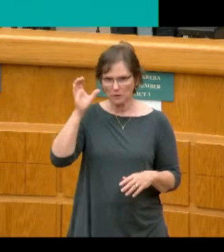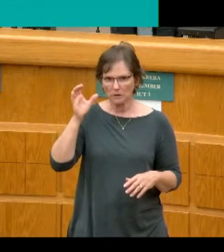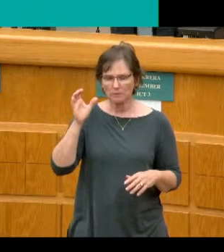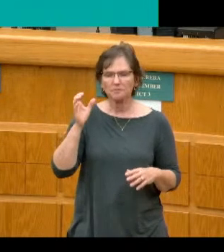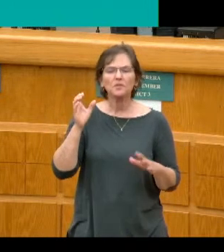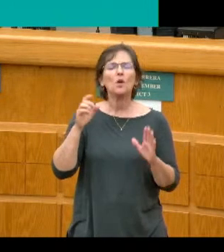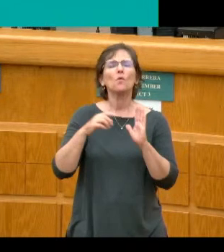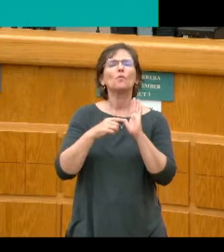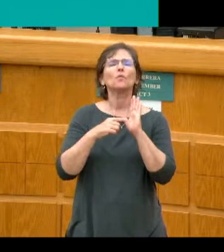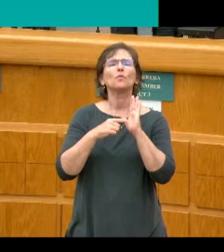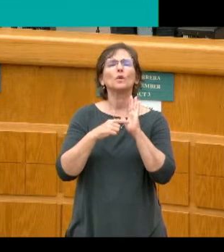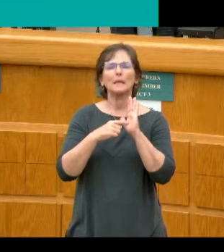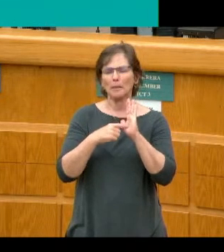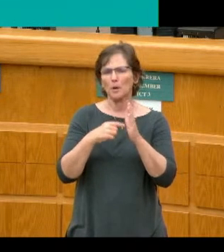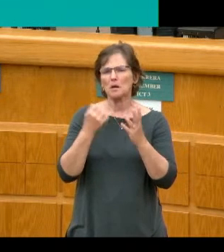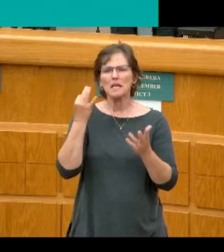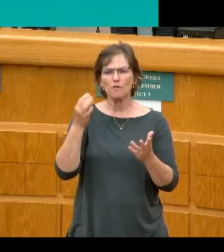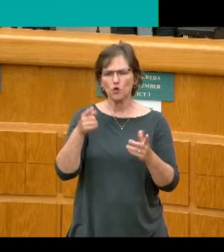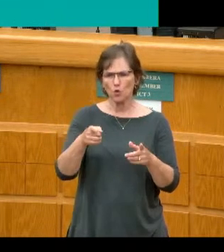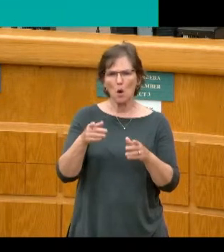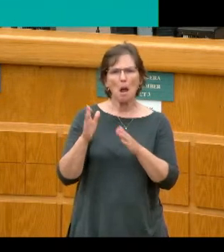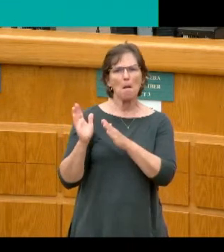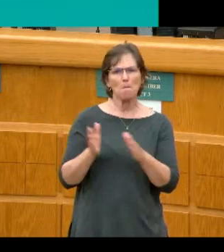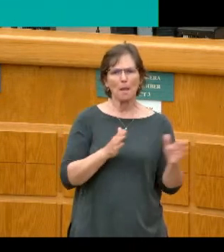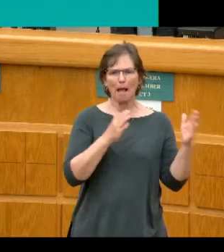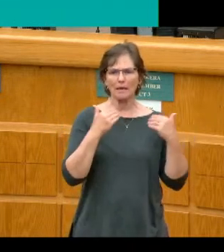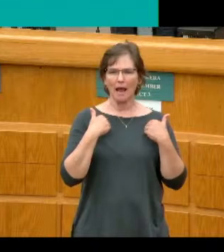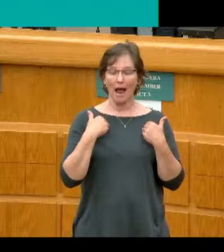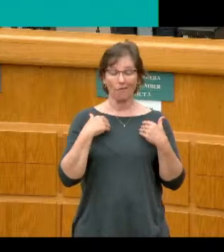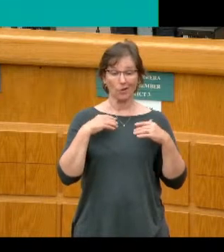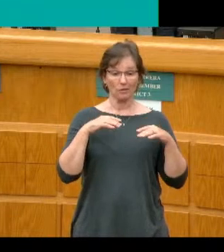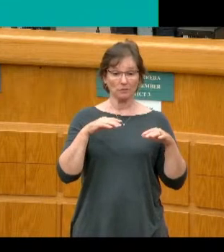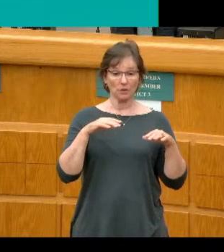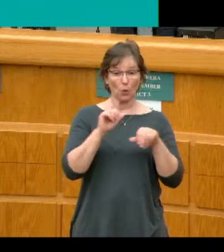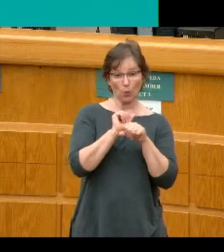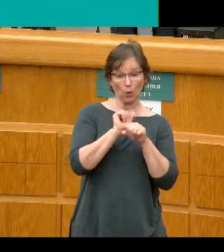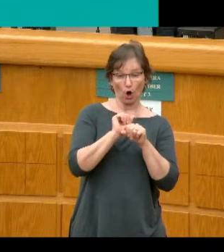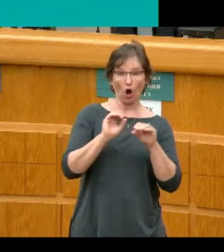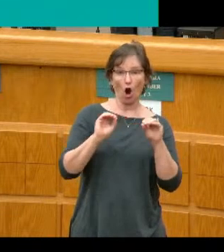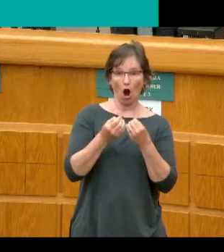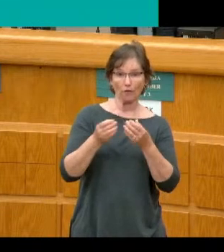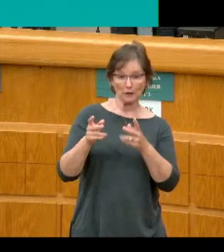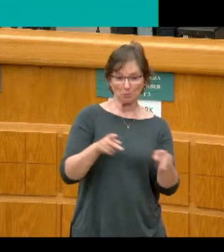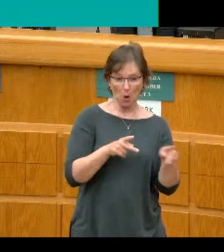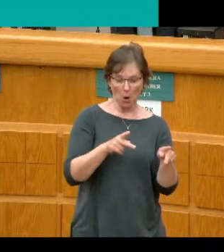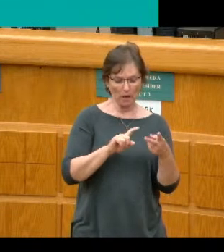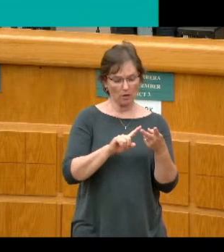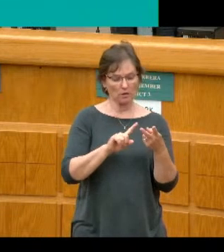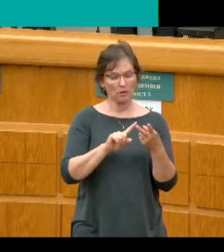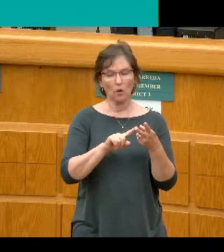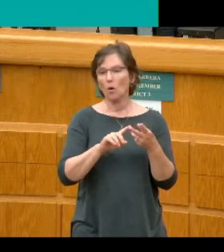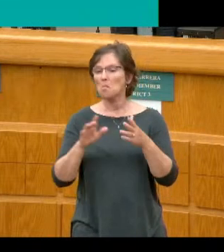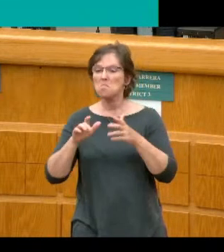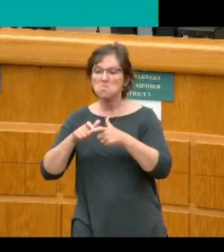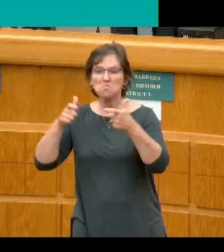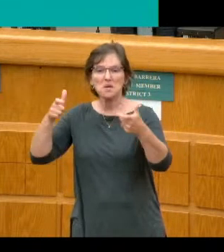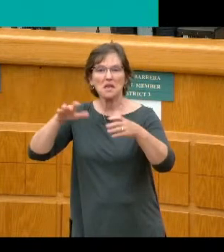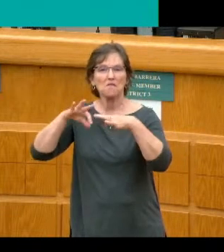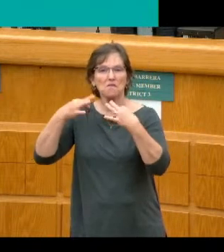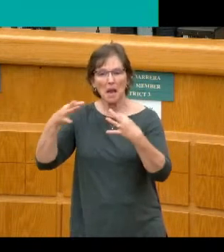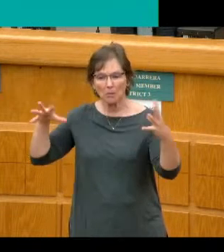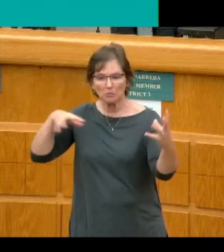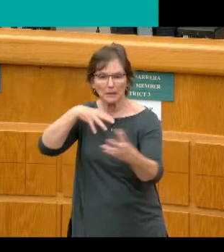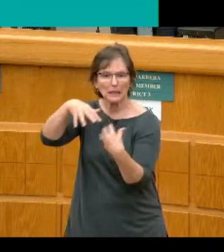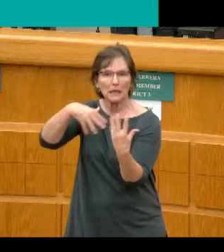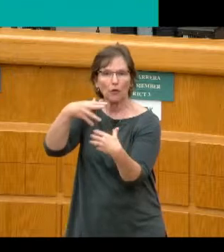either to cancel altogether, postpone, or significantly